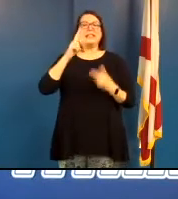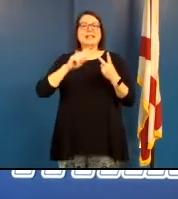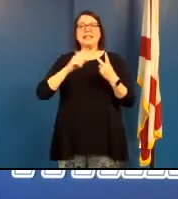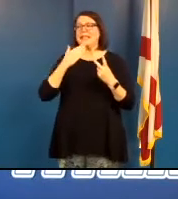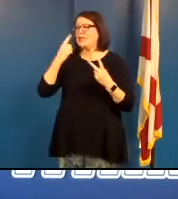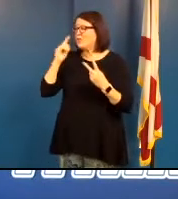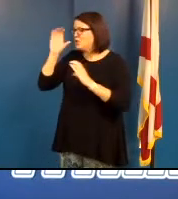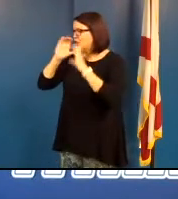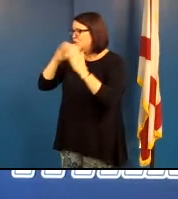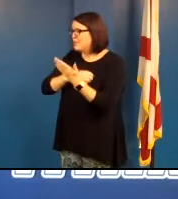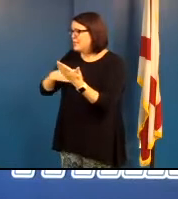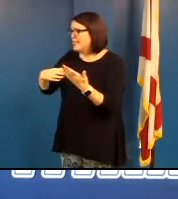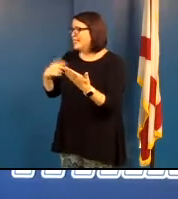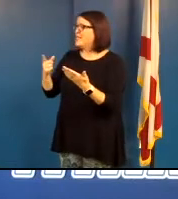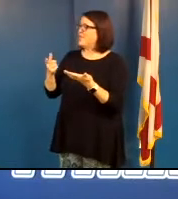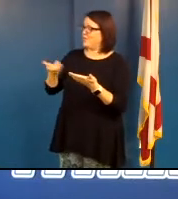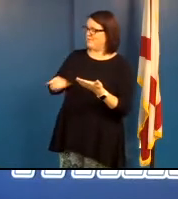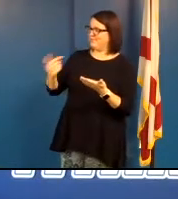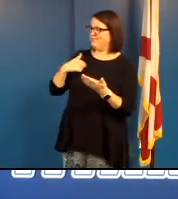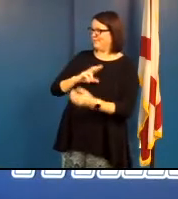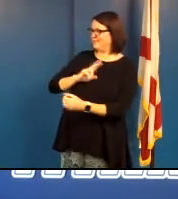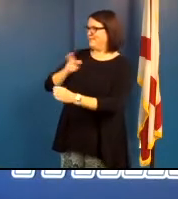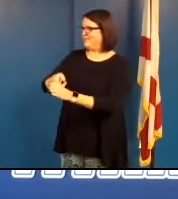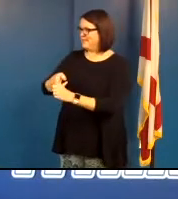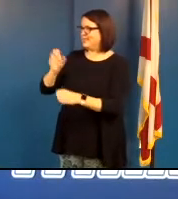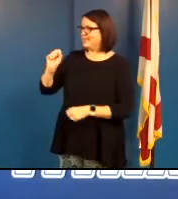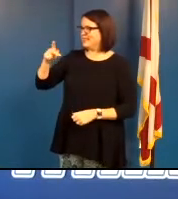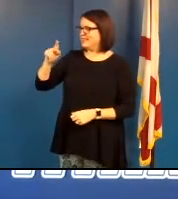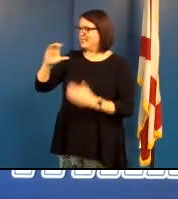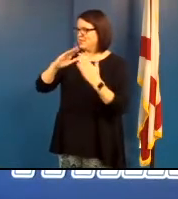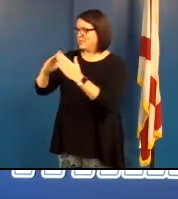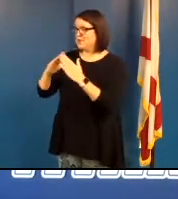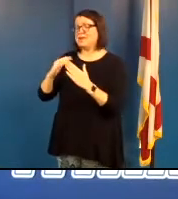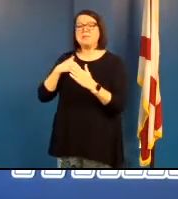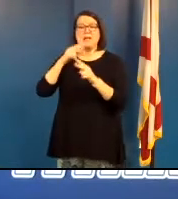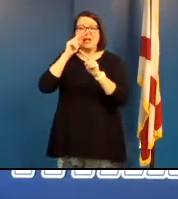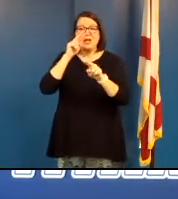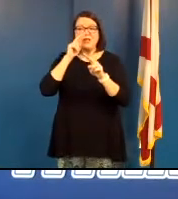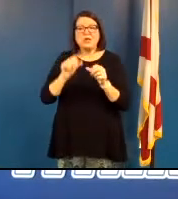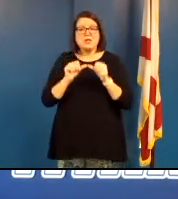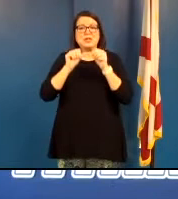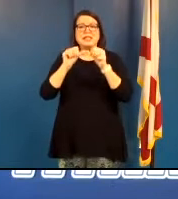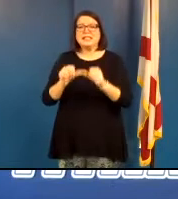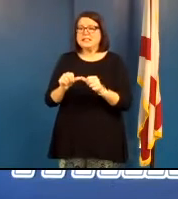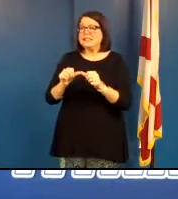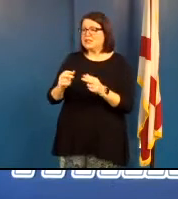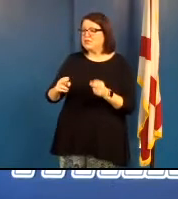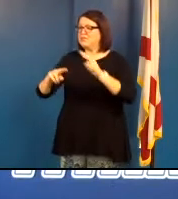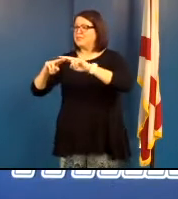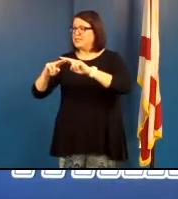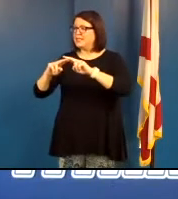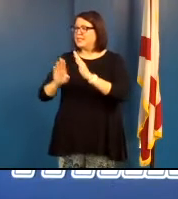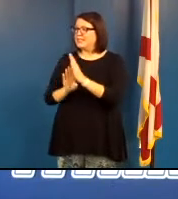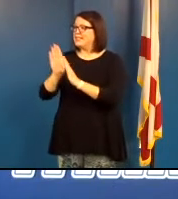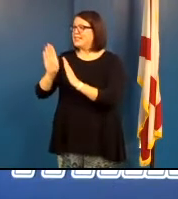me the opportunity to join the St. Petersburg College community. And I look forward to continue building up the foundation that Dr.